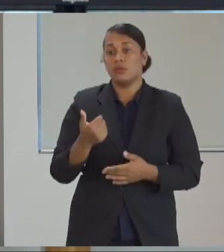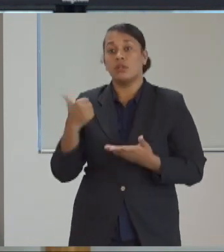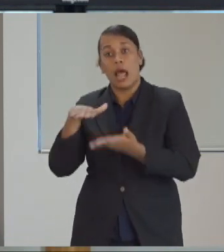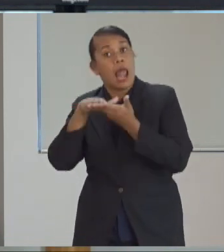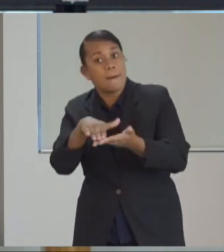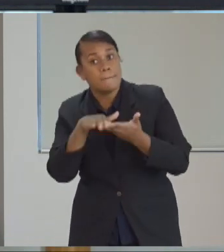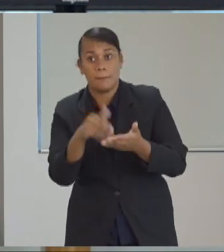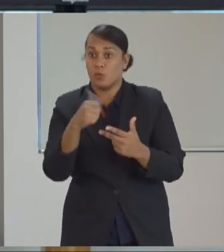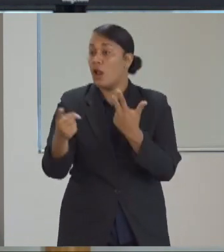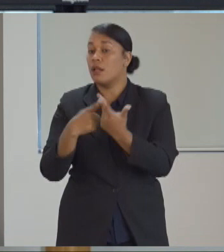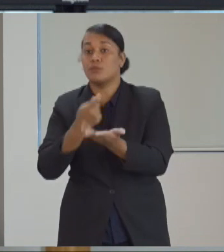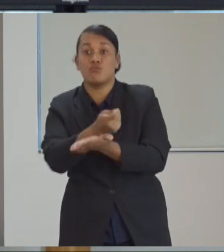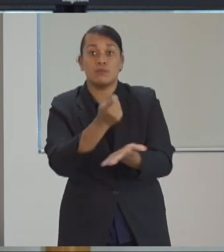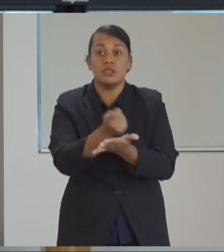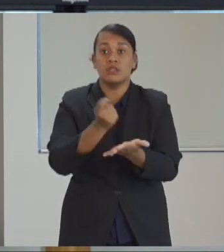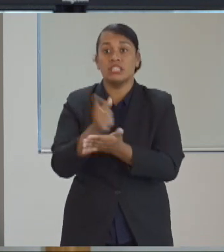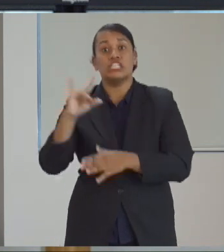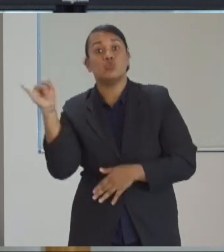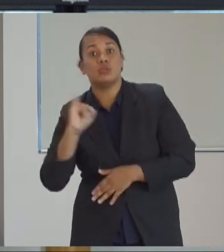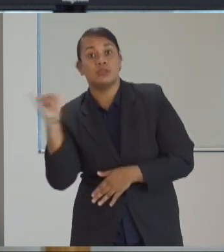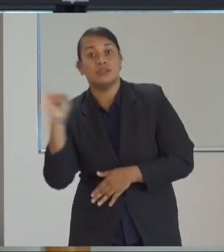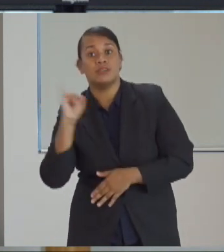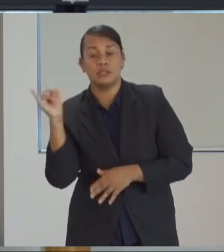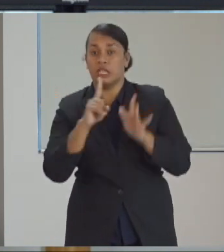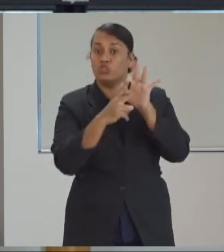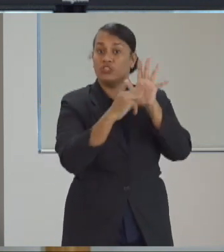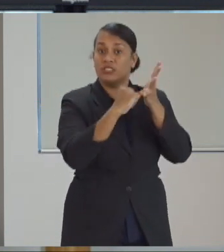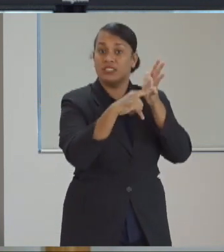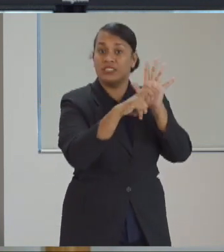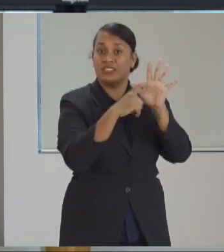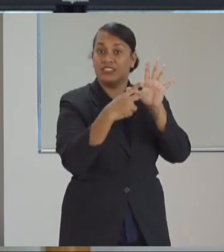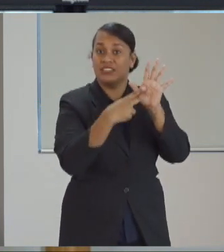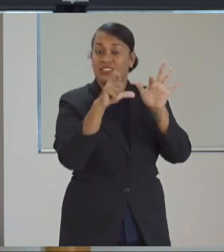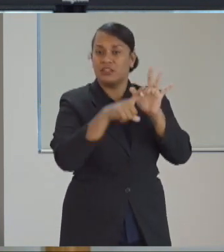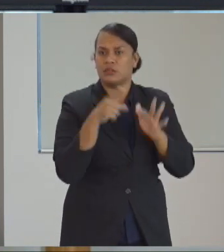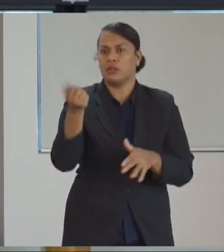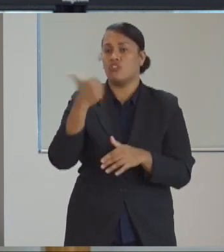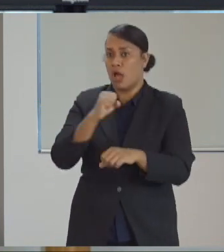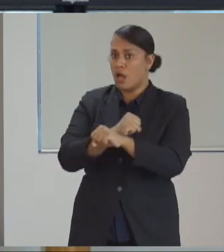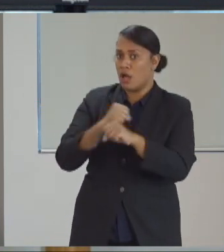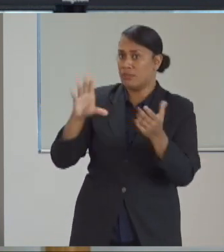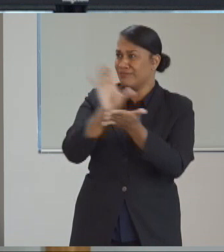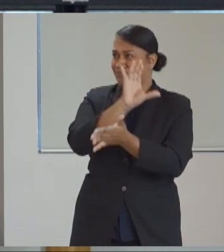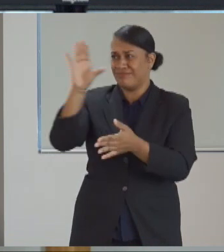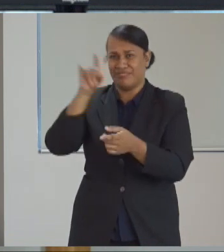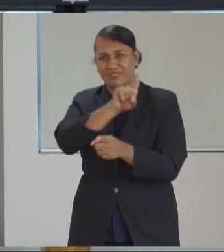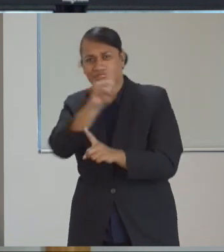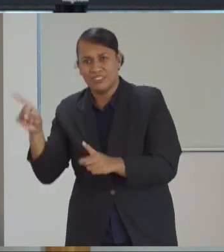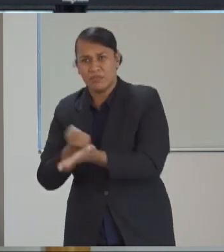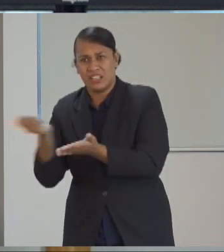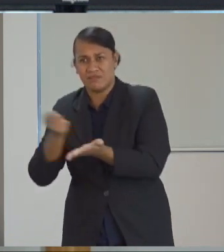paying insurance? They're required to pay insurance, any sort of subsidies given by insurance companies, or any talks with your ministry and